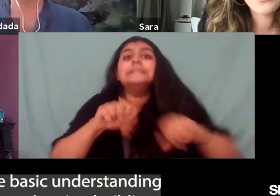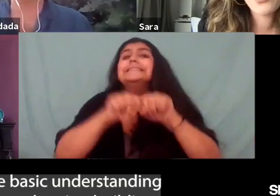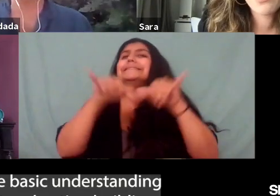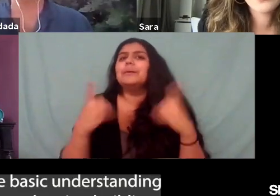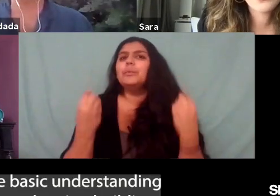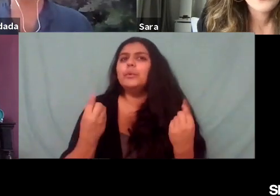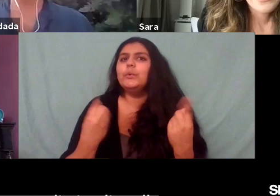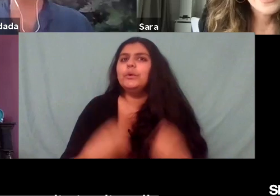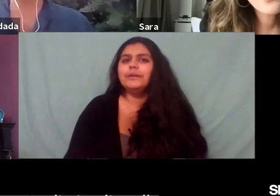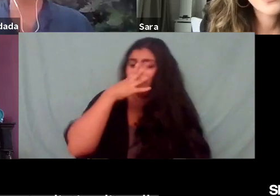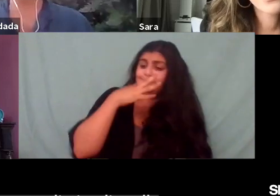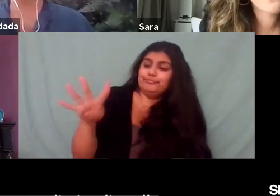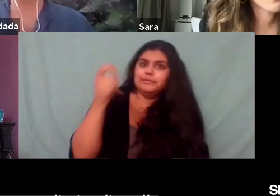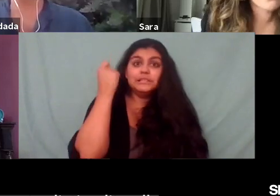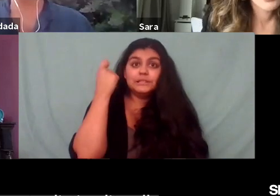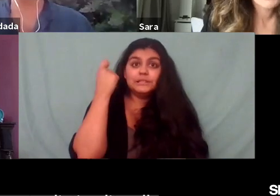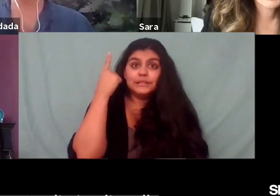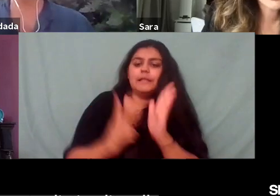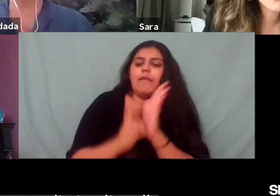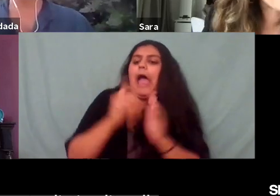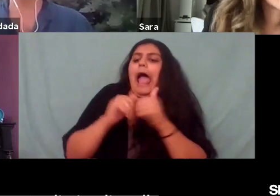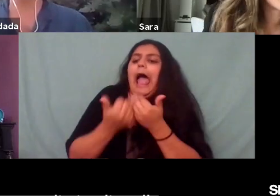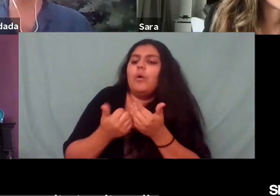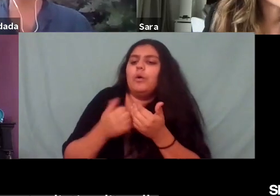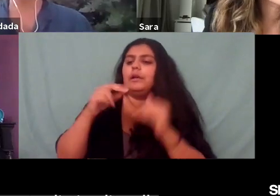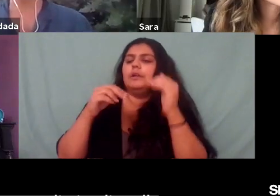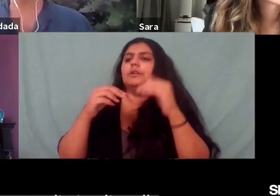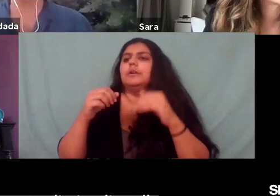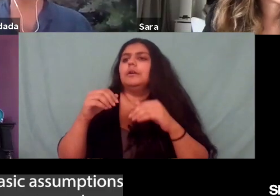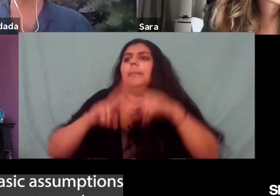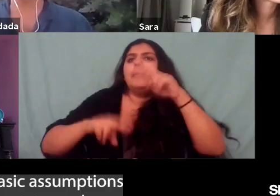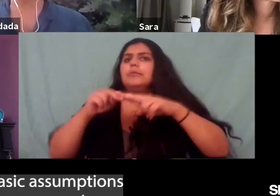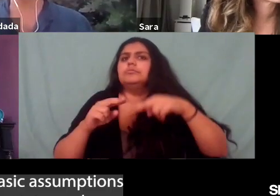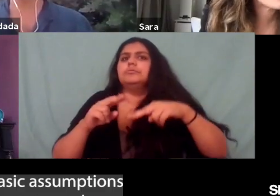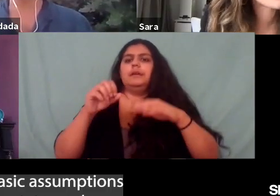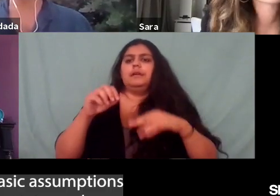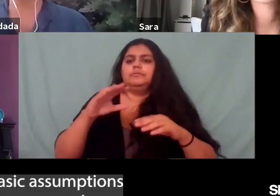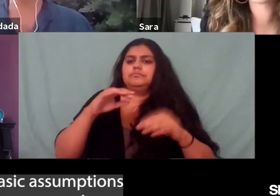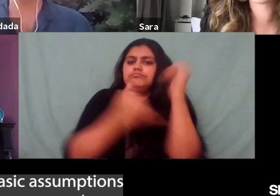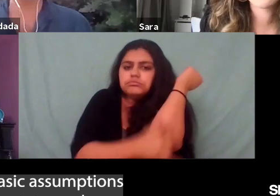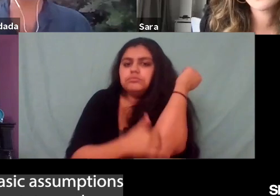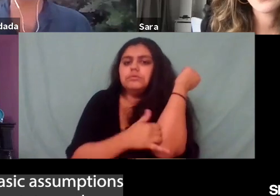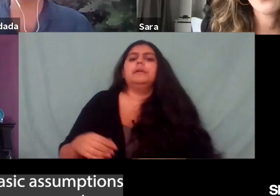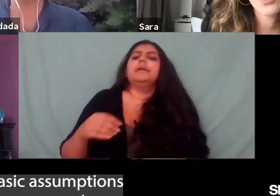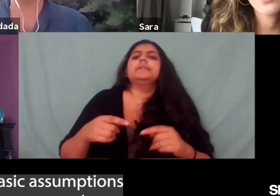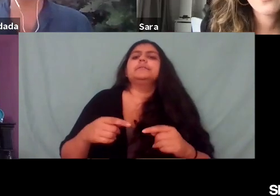development and nation building, any real reform, contradicting literally the most basic assumptions of how a state